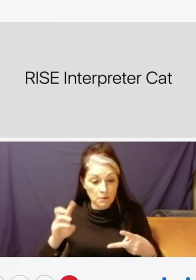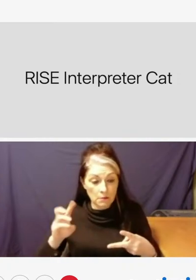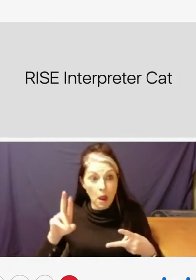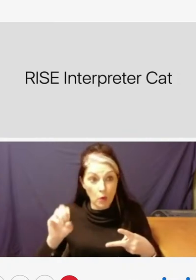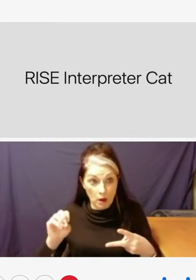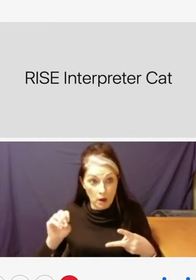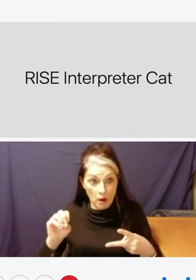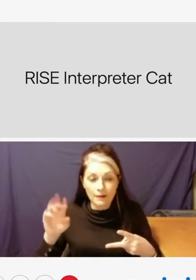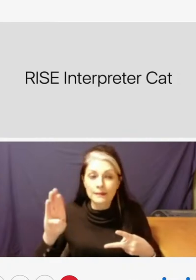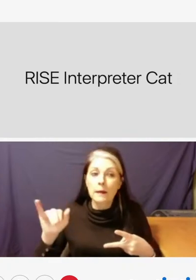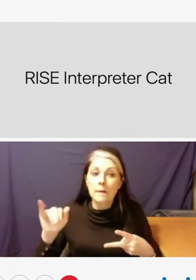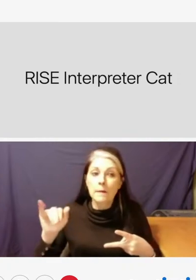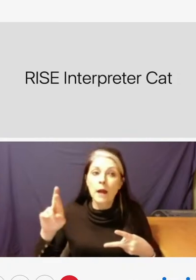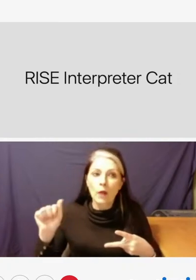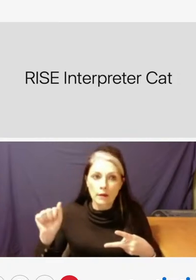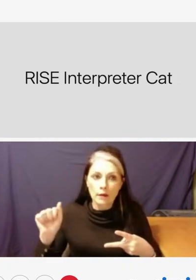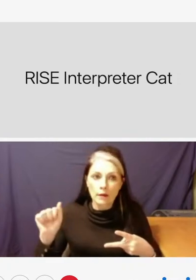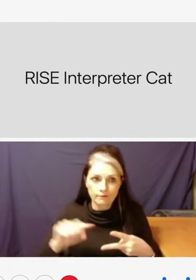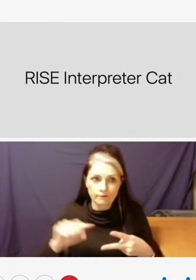any